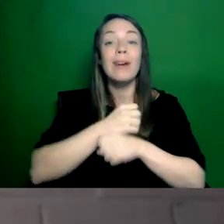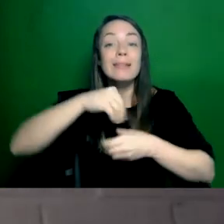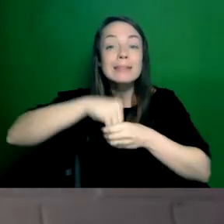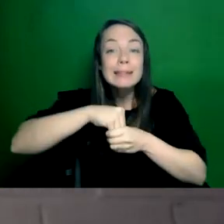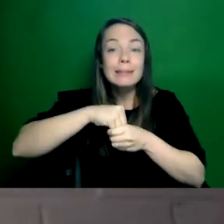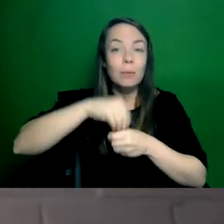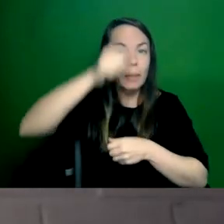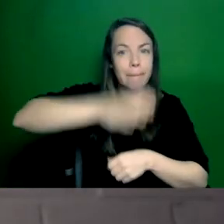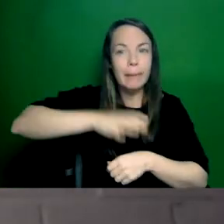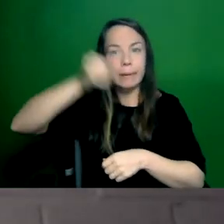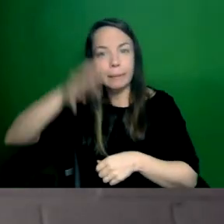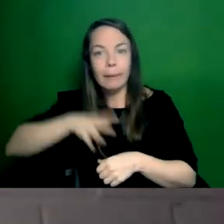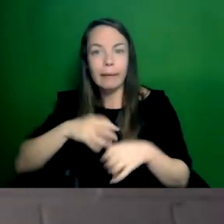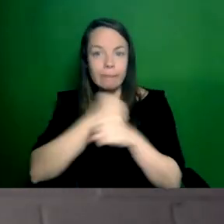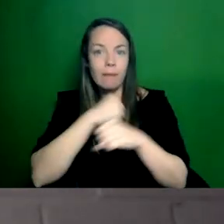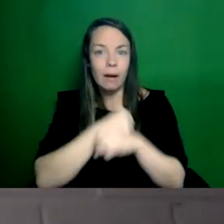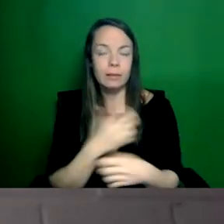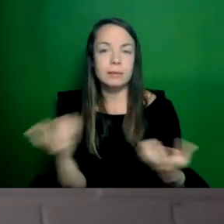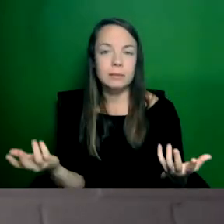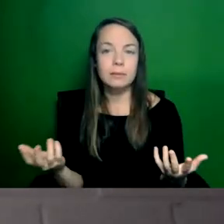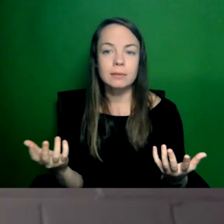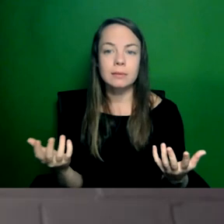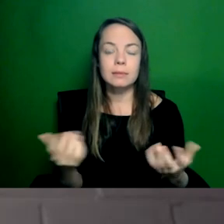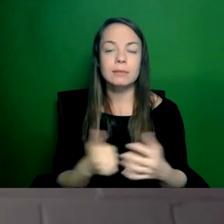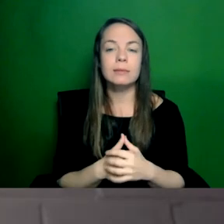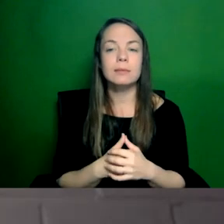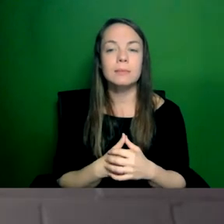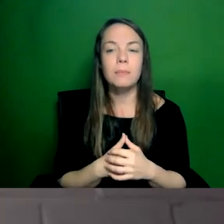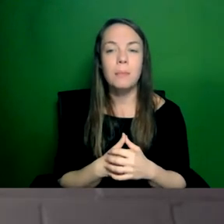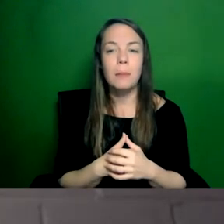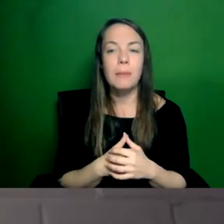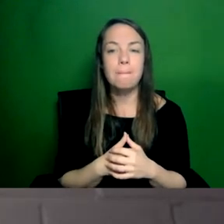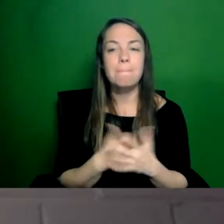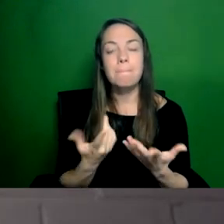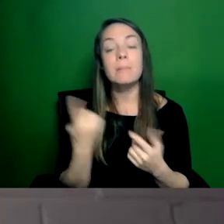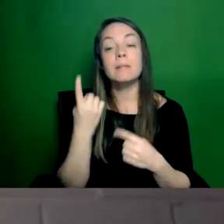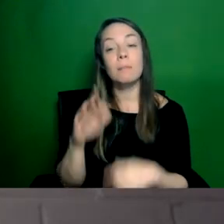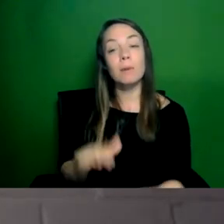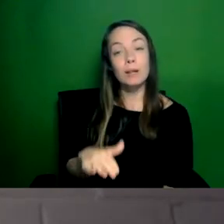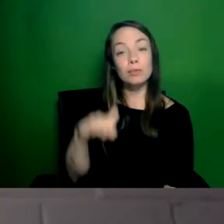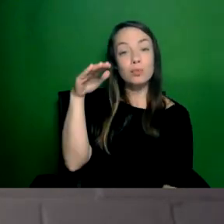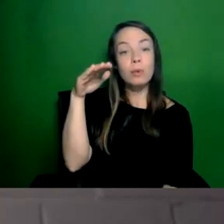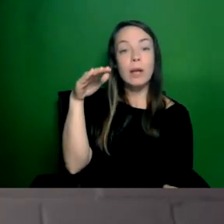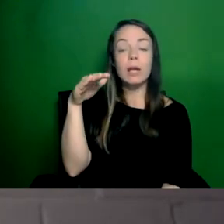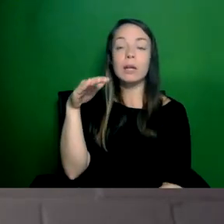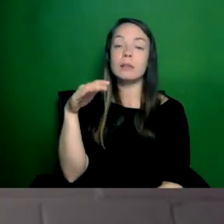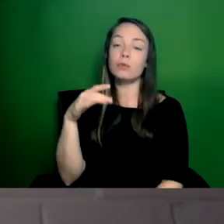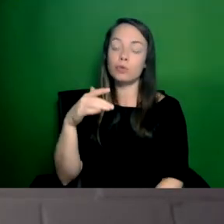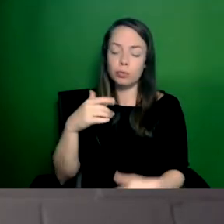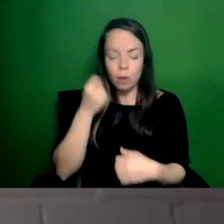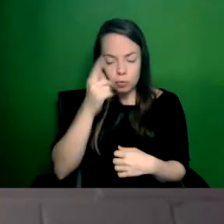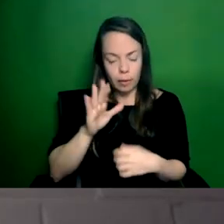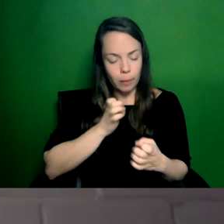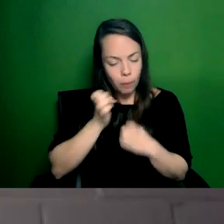mean, there's the person who is raised to be in touch with their feelings and their emotions,